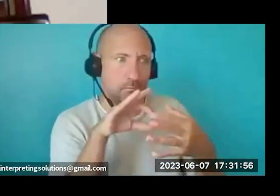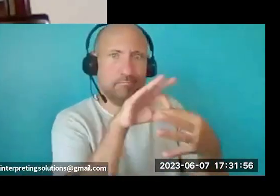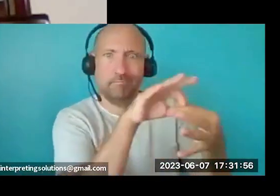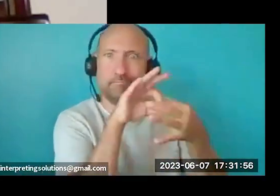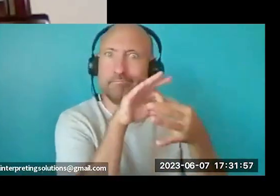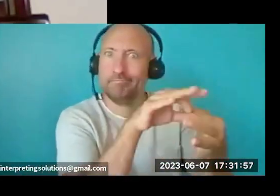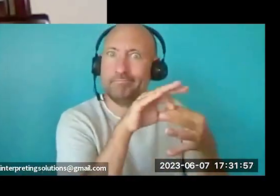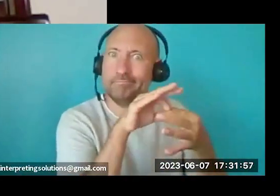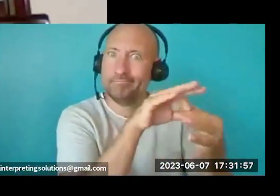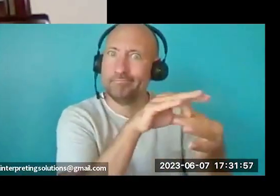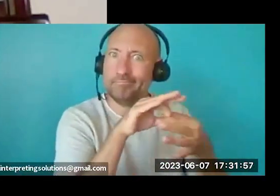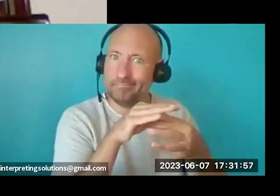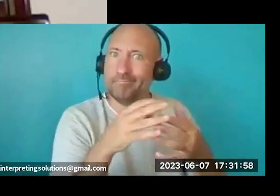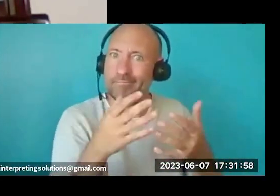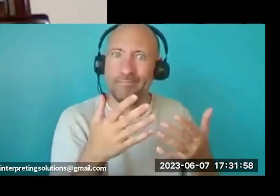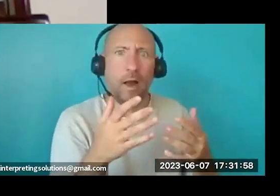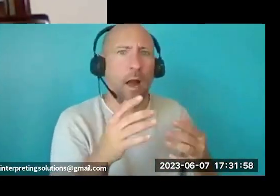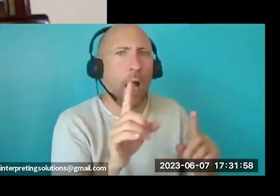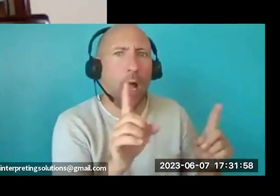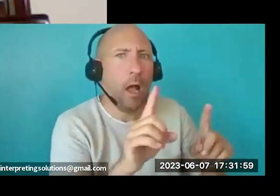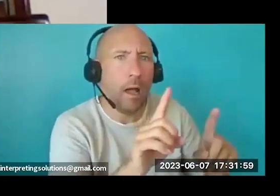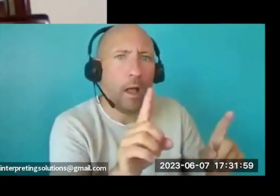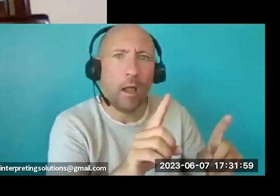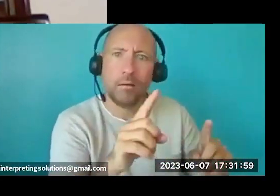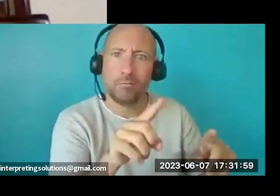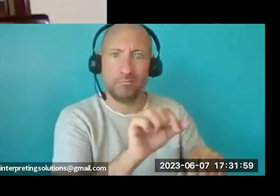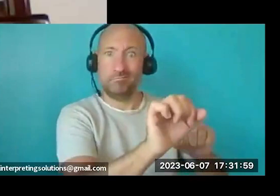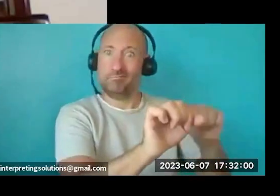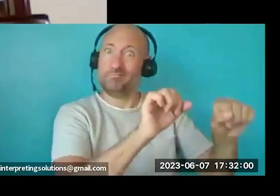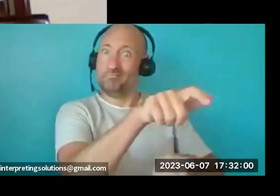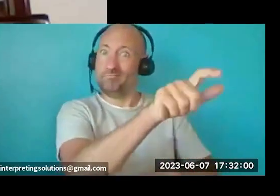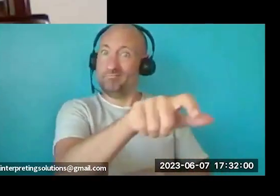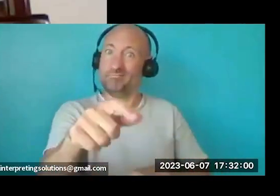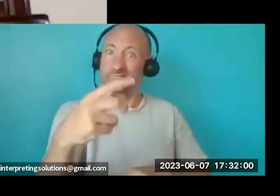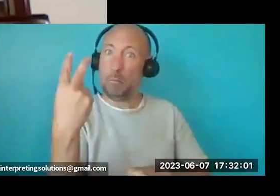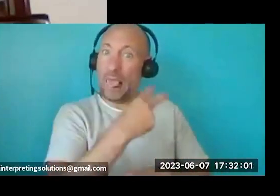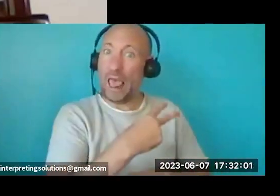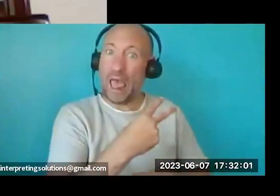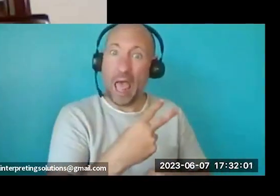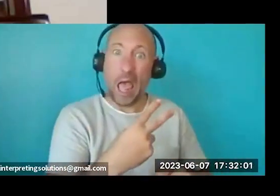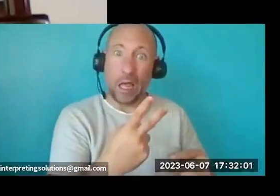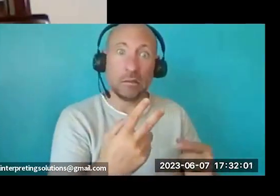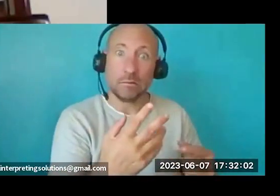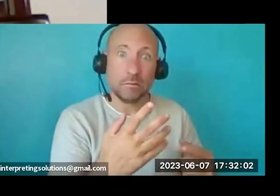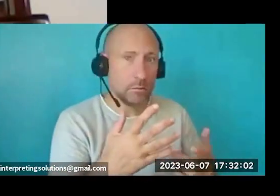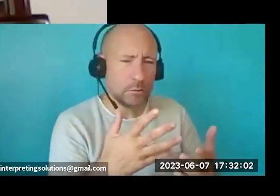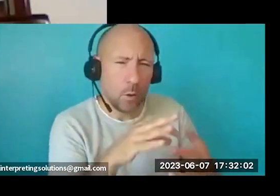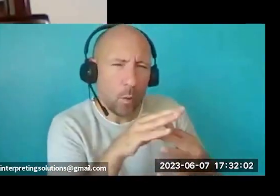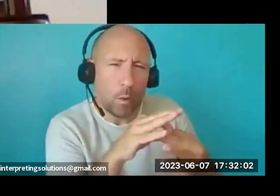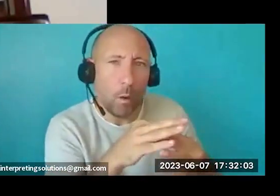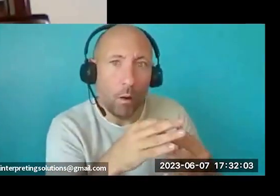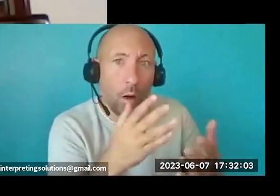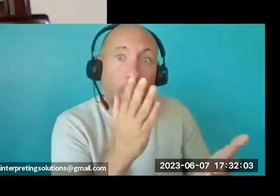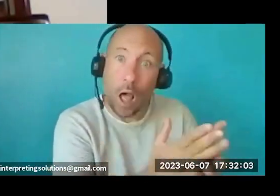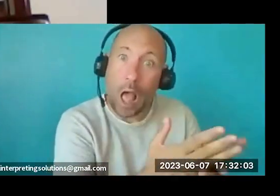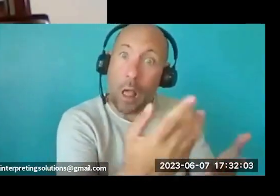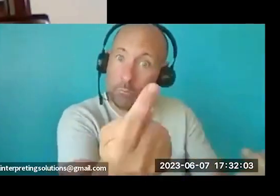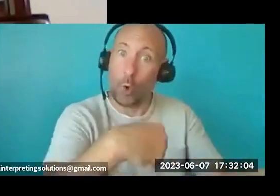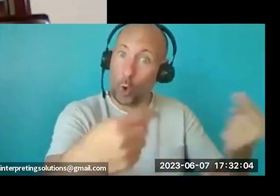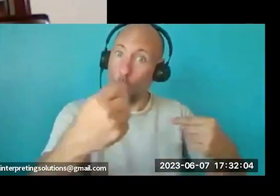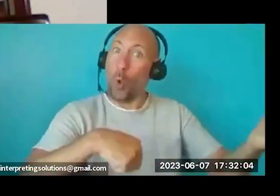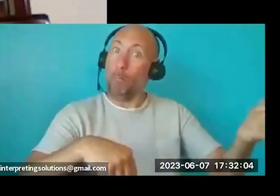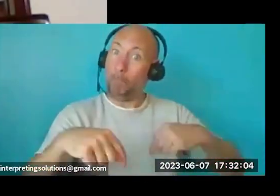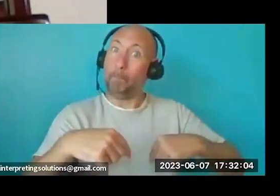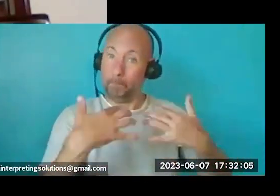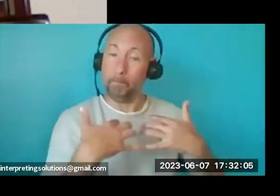do have then blind audiences at the performances. And you see, then